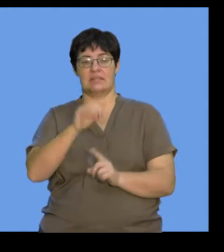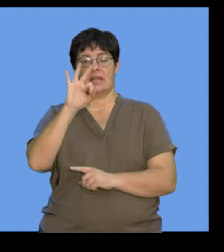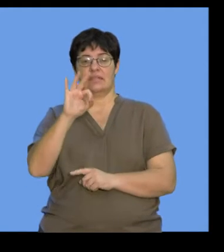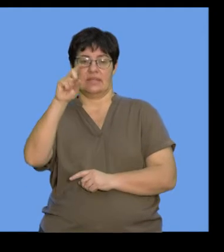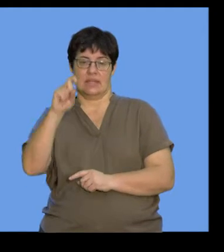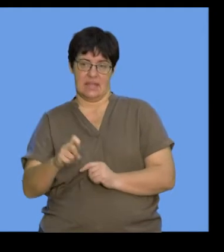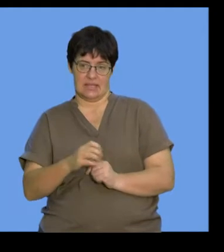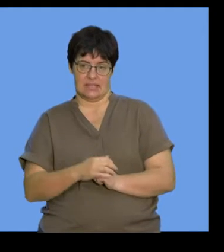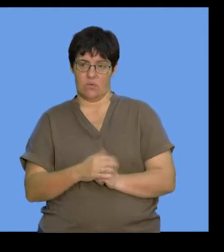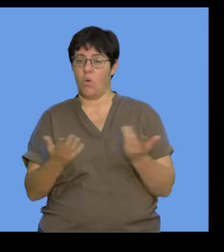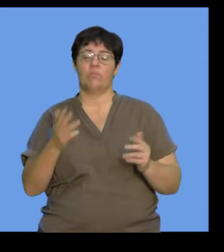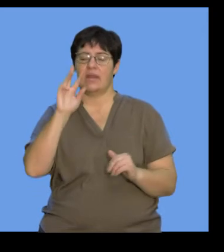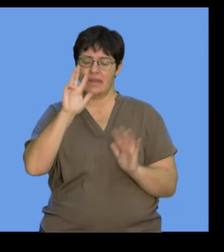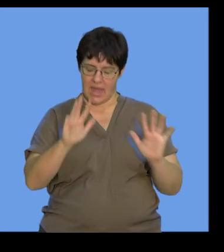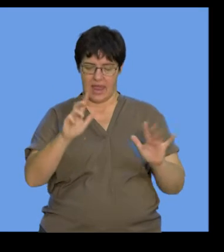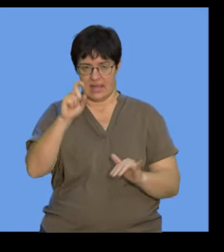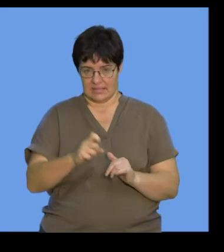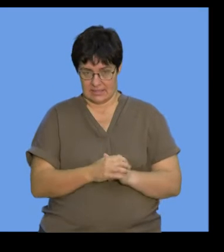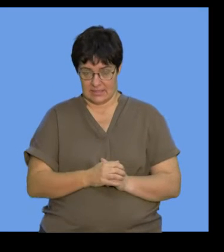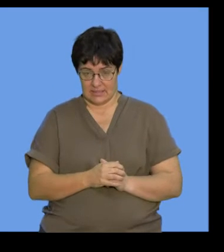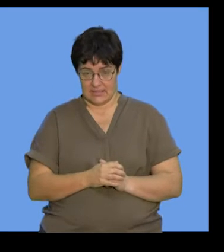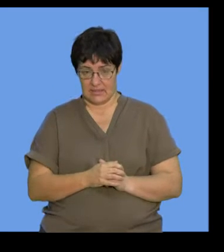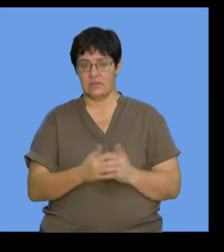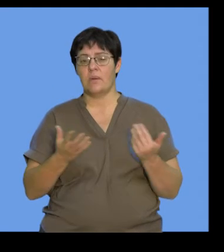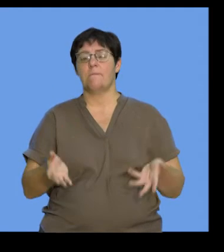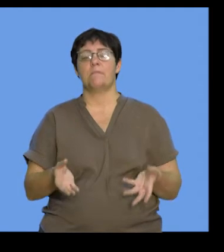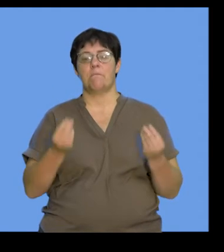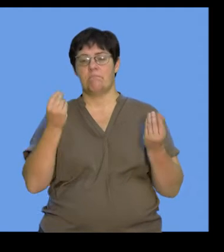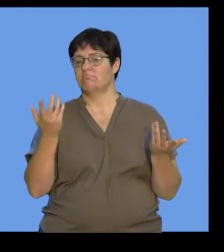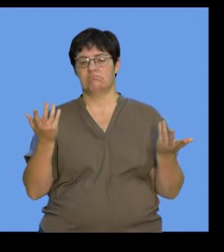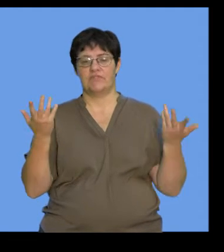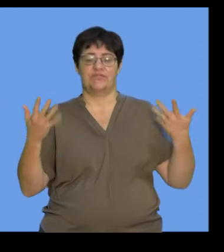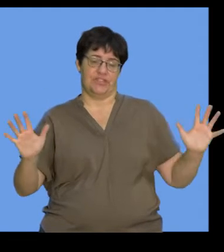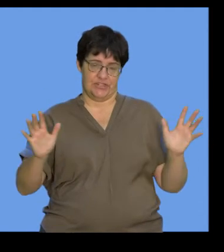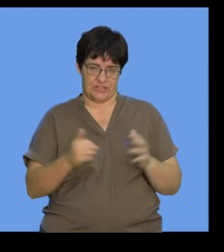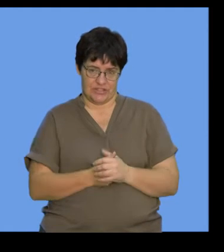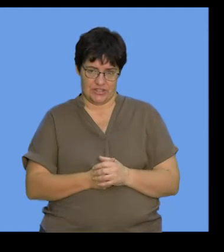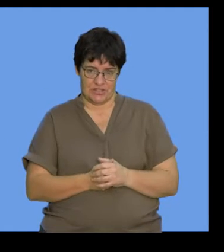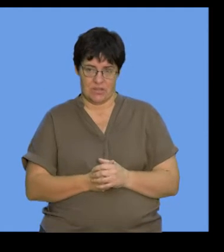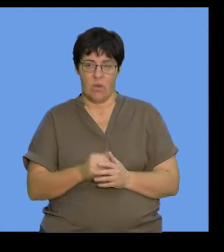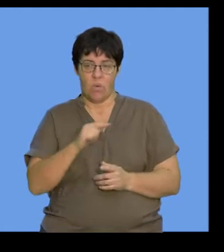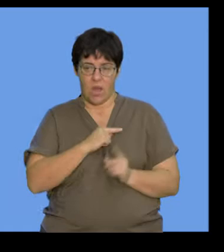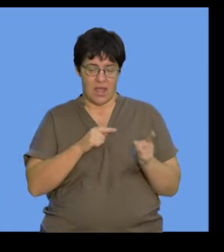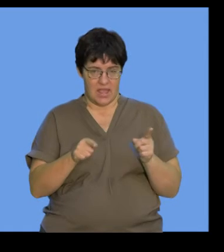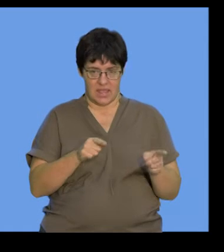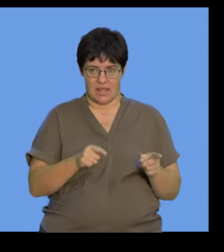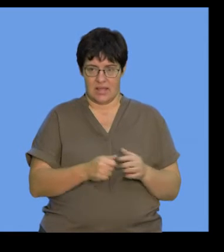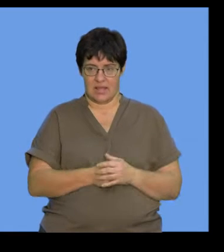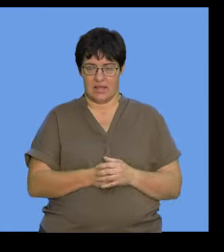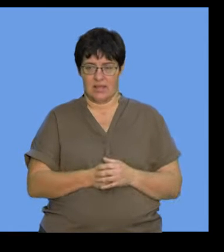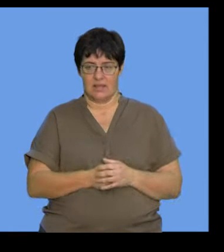there, it will be plus 9x. And from there, there is really nothing that I can do here. This